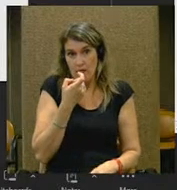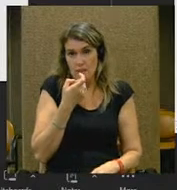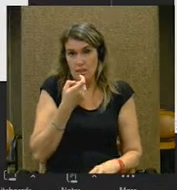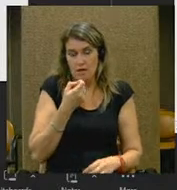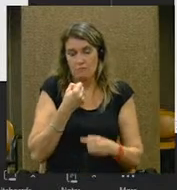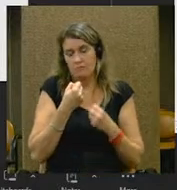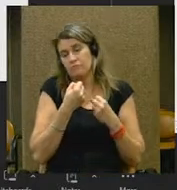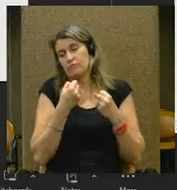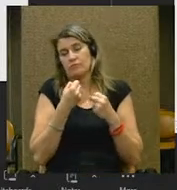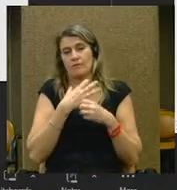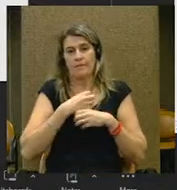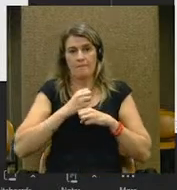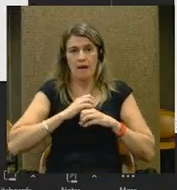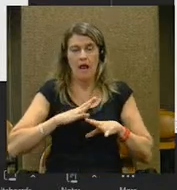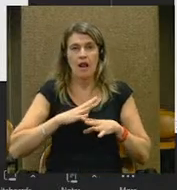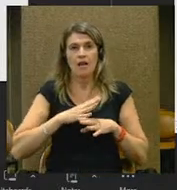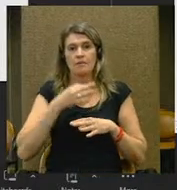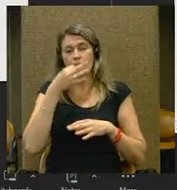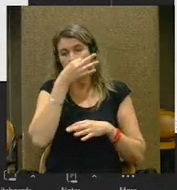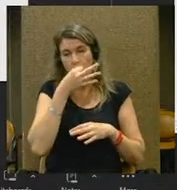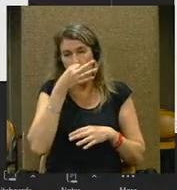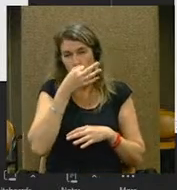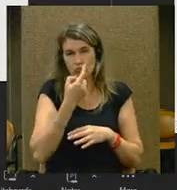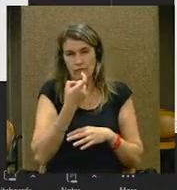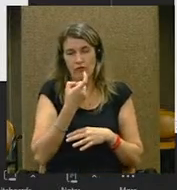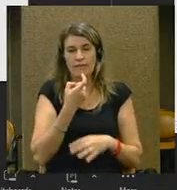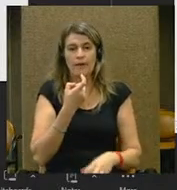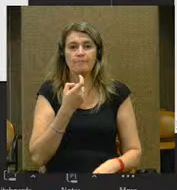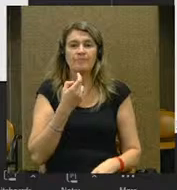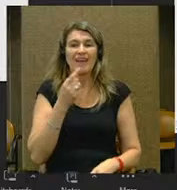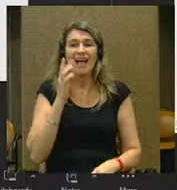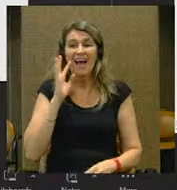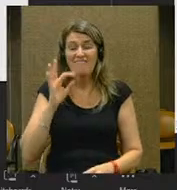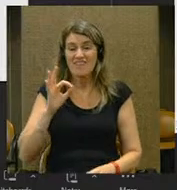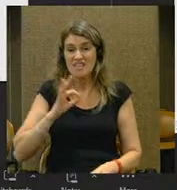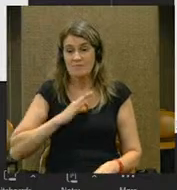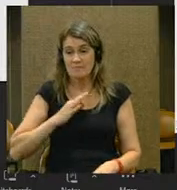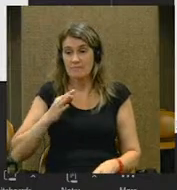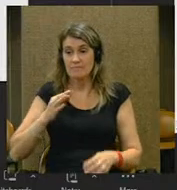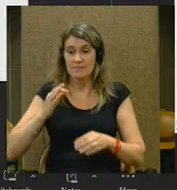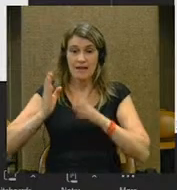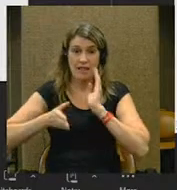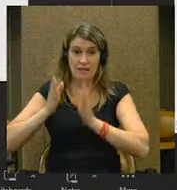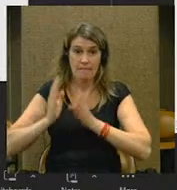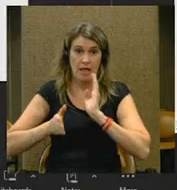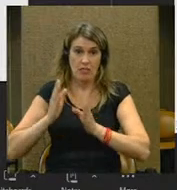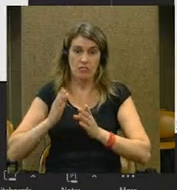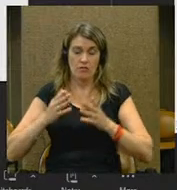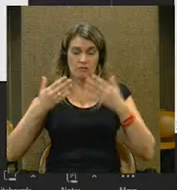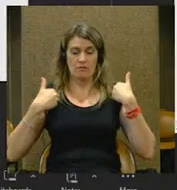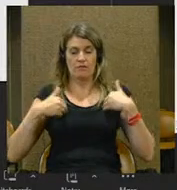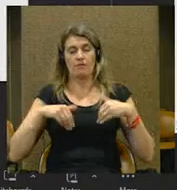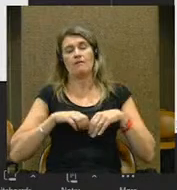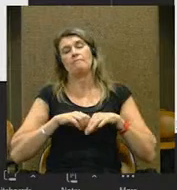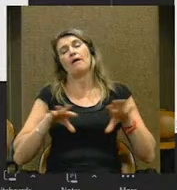offered opioid agonist treatment and other methods to get them into treatment and care.